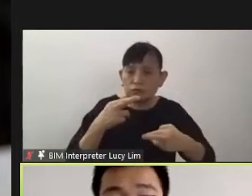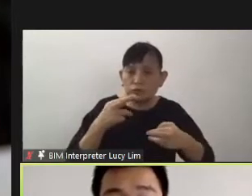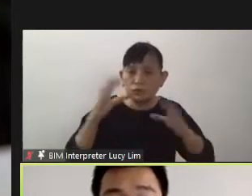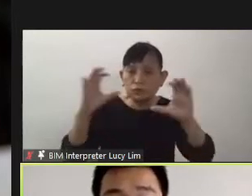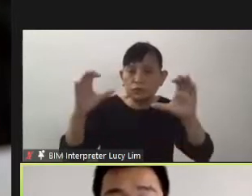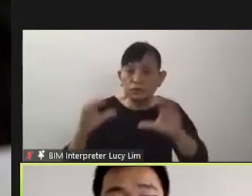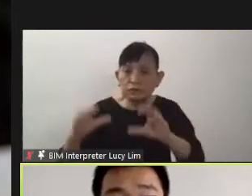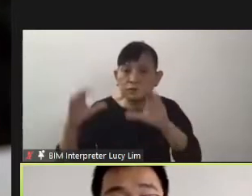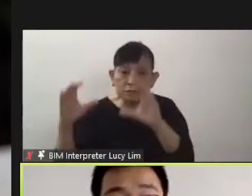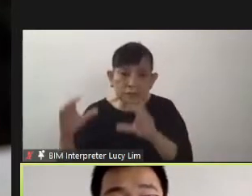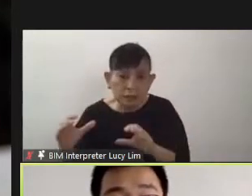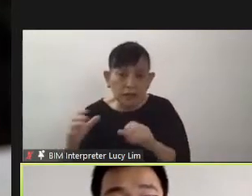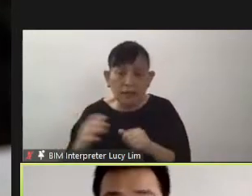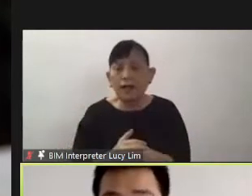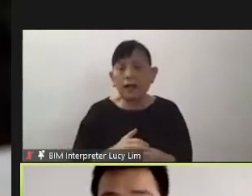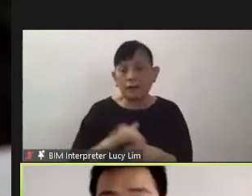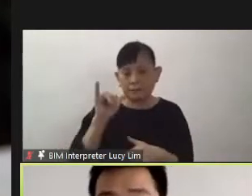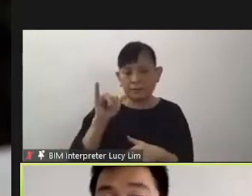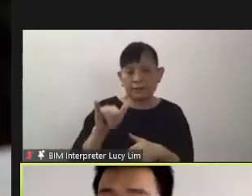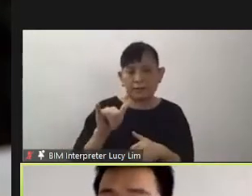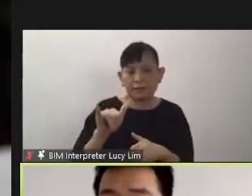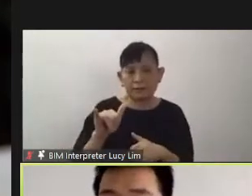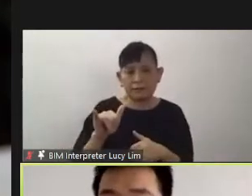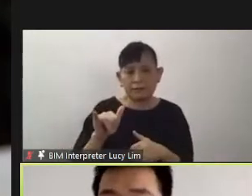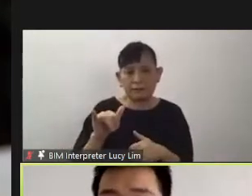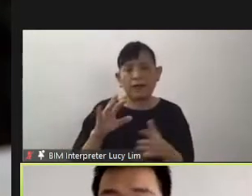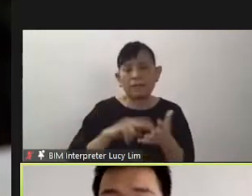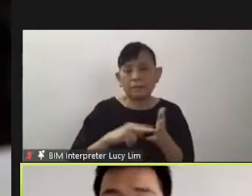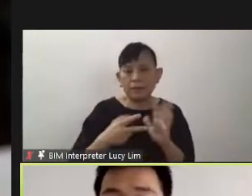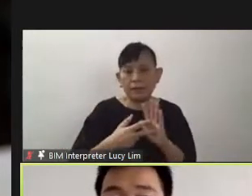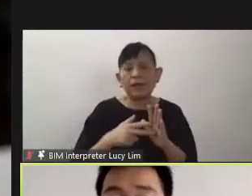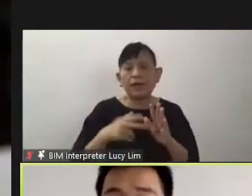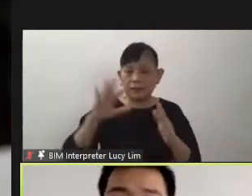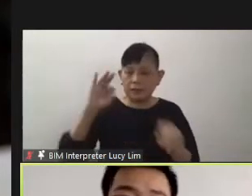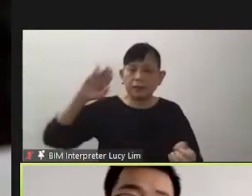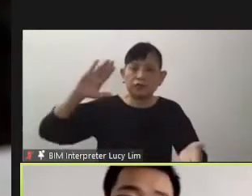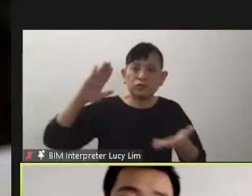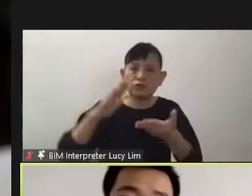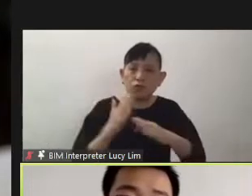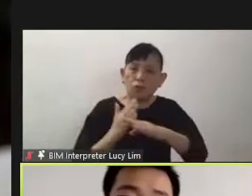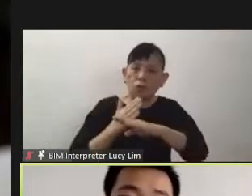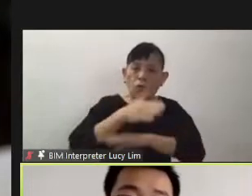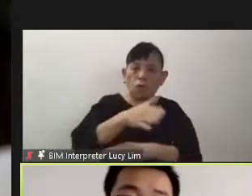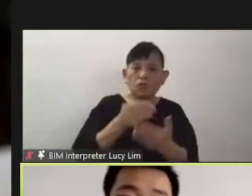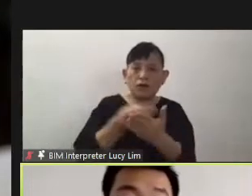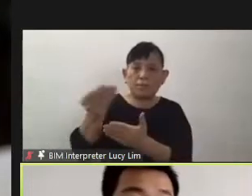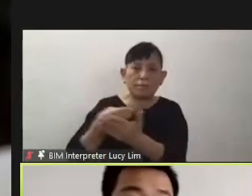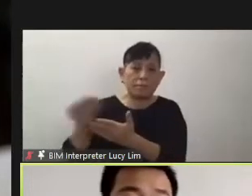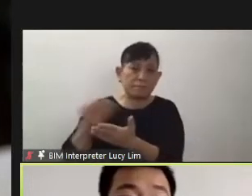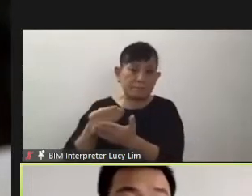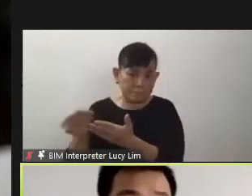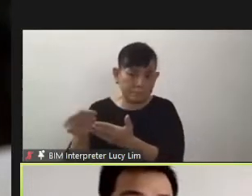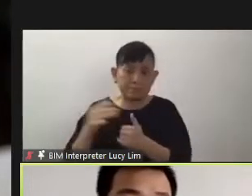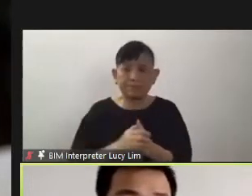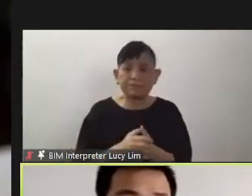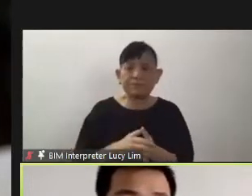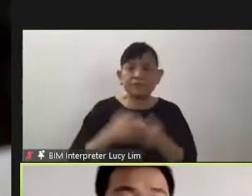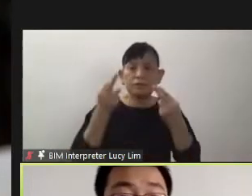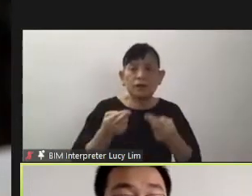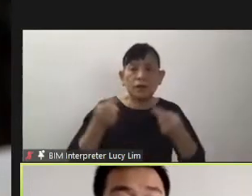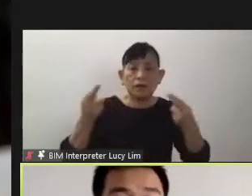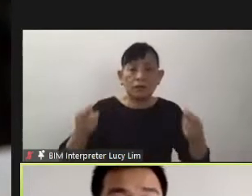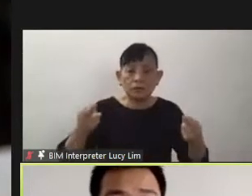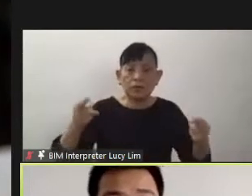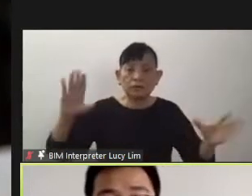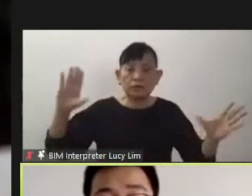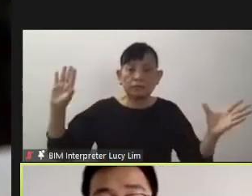is it will cause more overconsumption problem. So what we in the future, the resources are depleting. So we